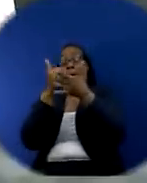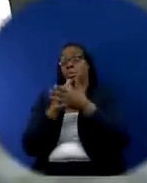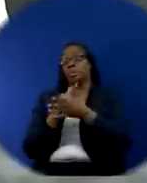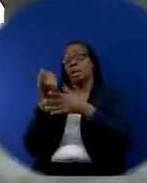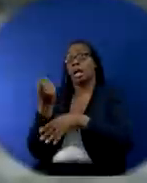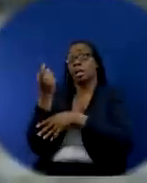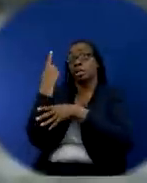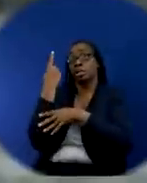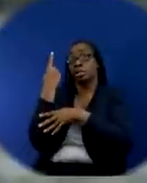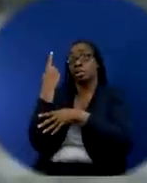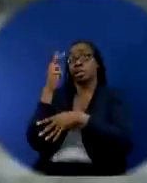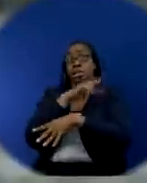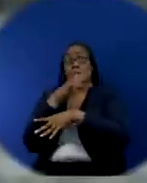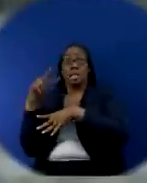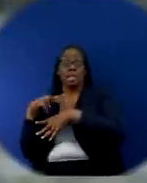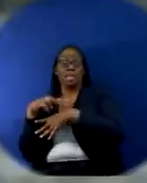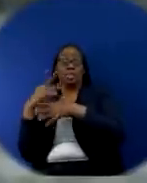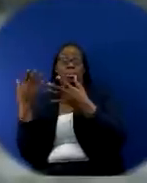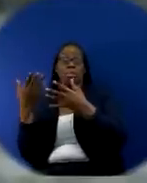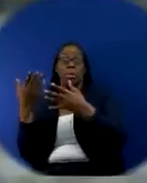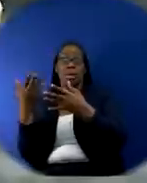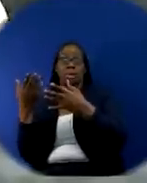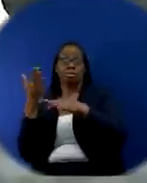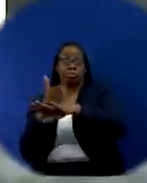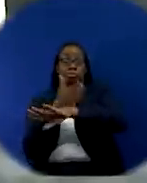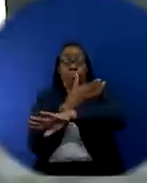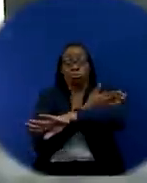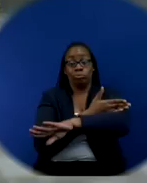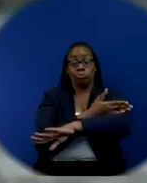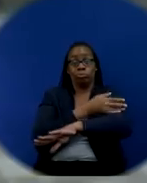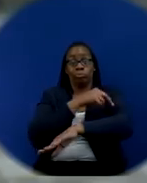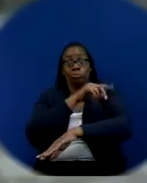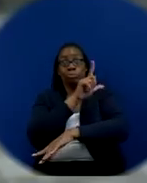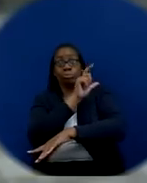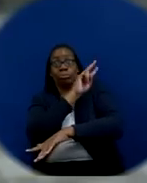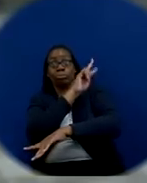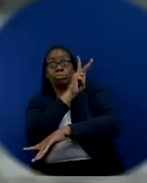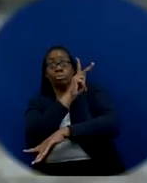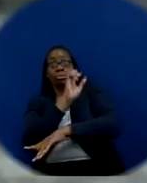how the kingdom of God operates. Luke chapter 14 gives us a